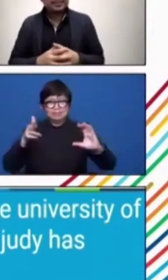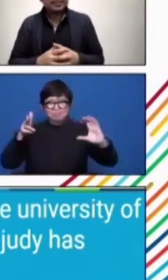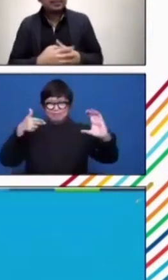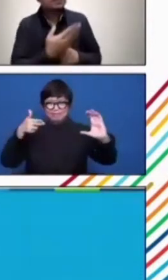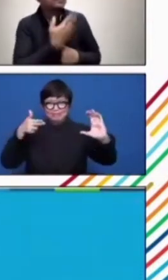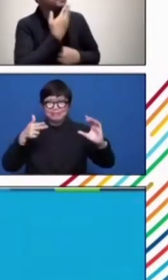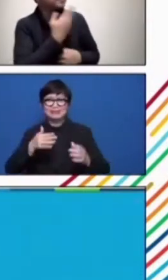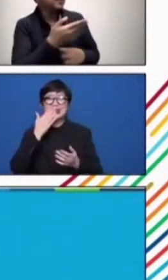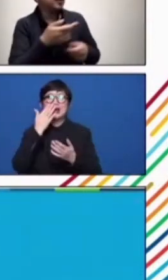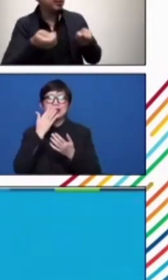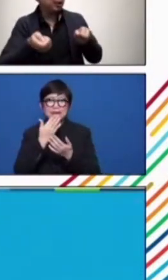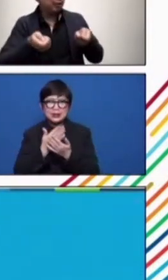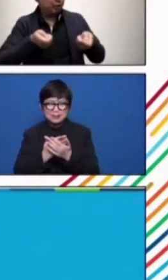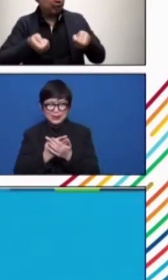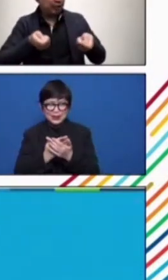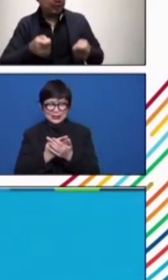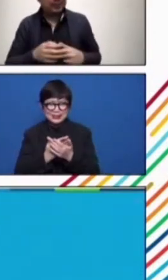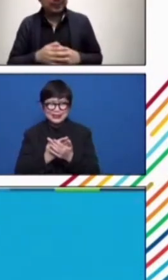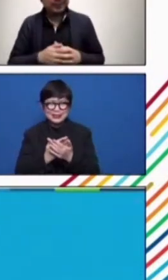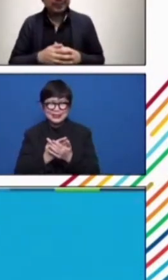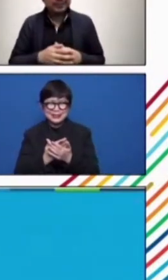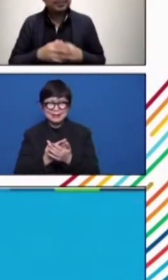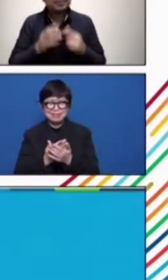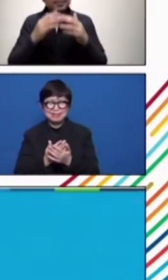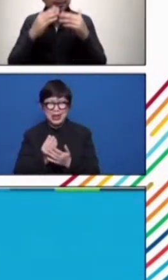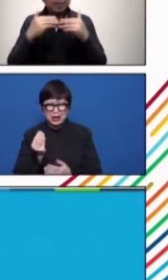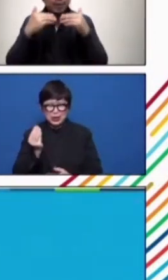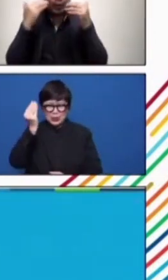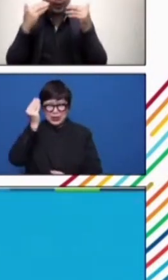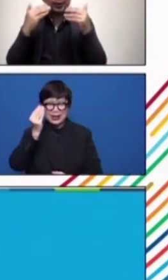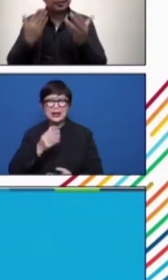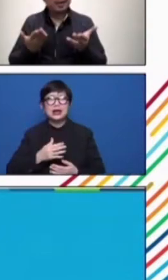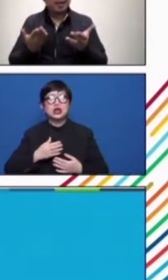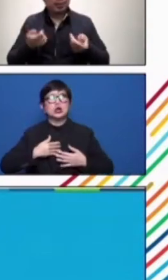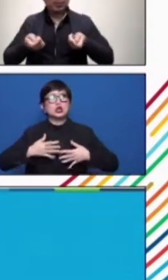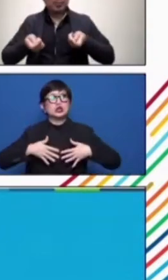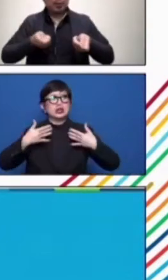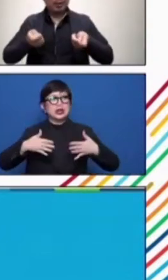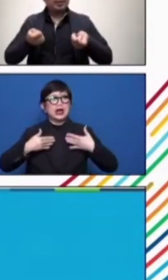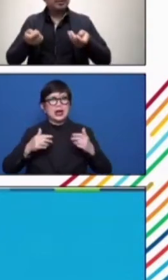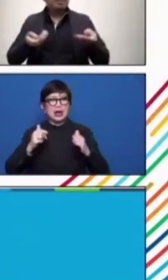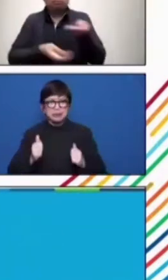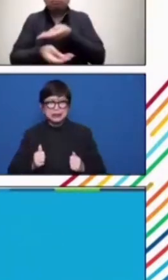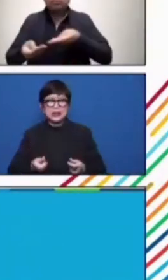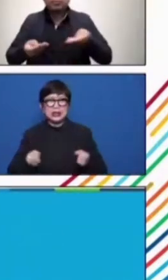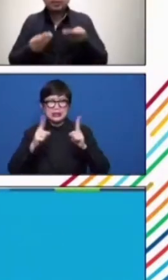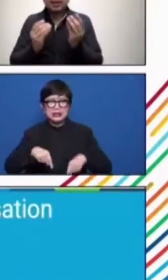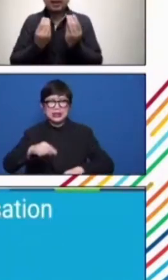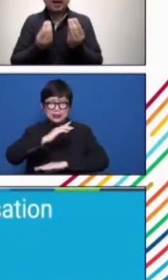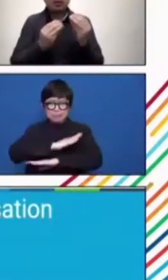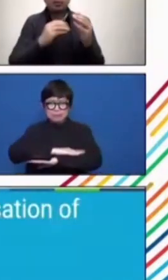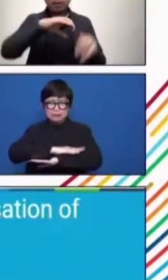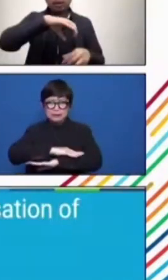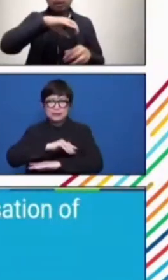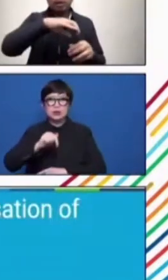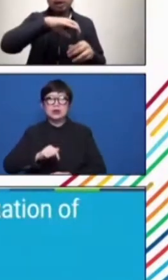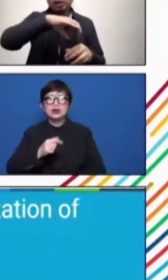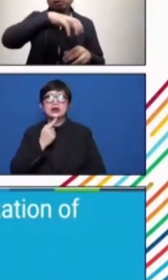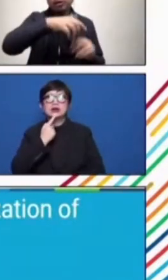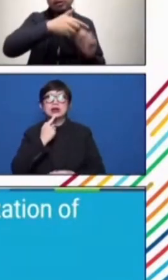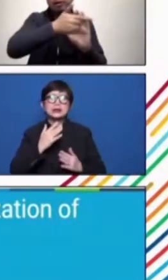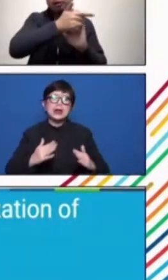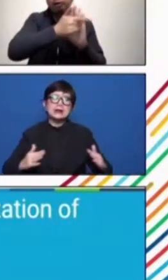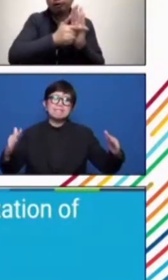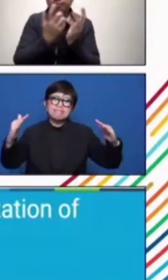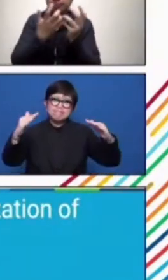chair I'm privileged to have the opportunity to moderate this round table on the harmonization of national laws with the convention on the